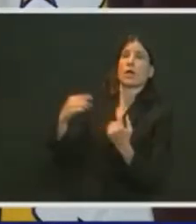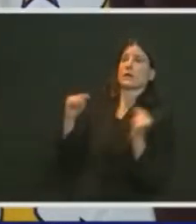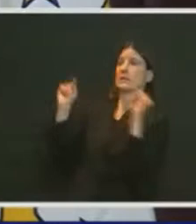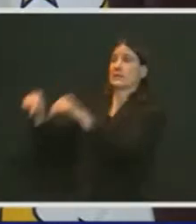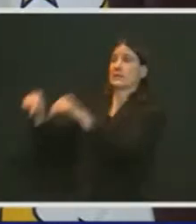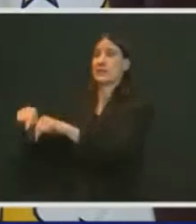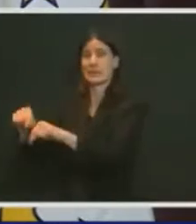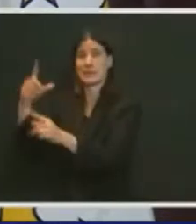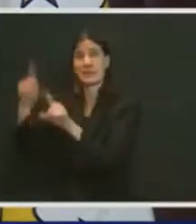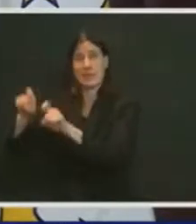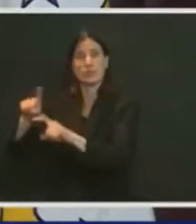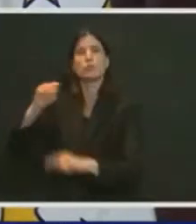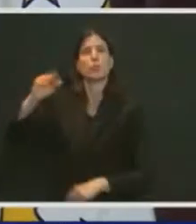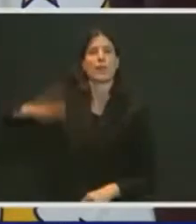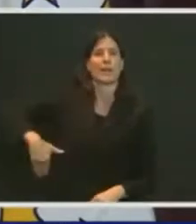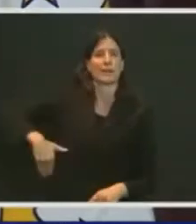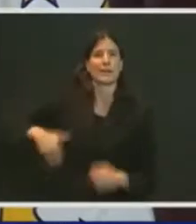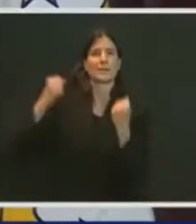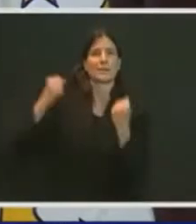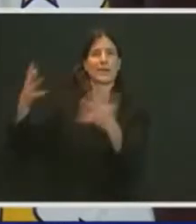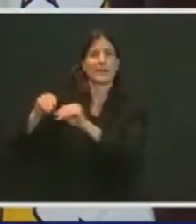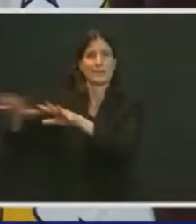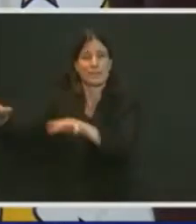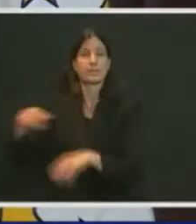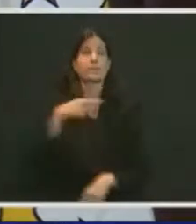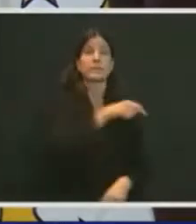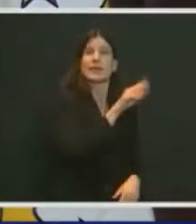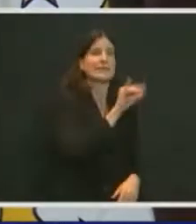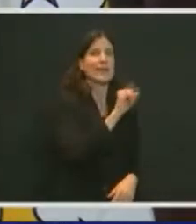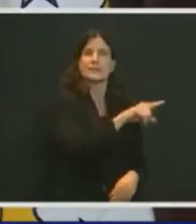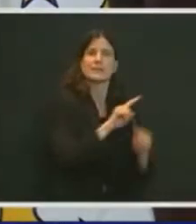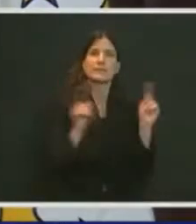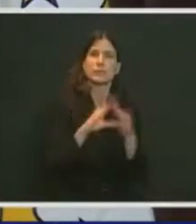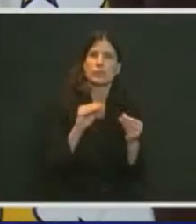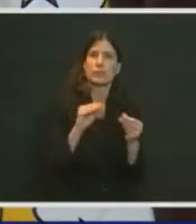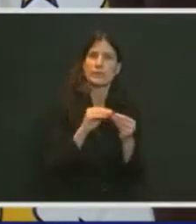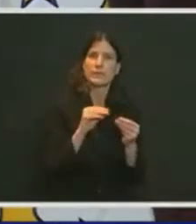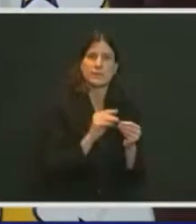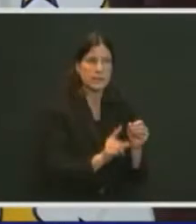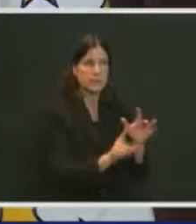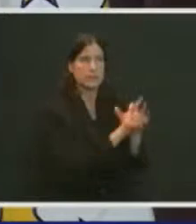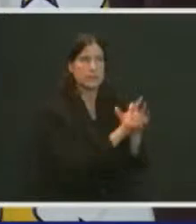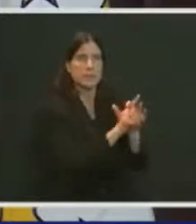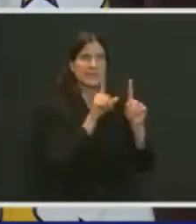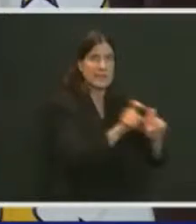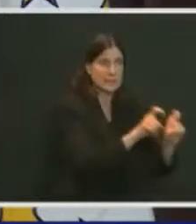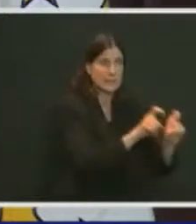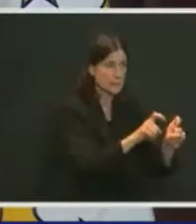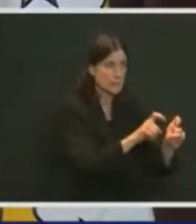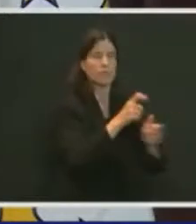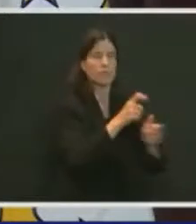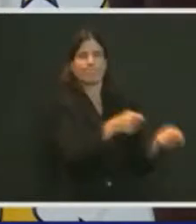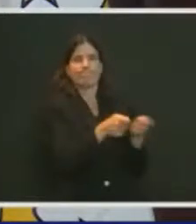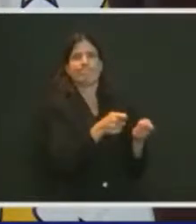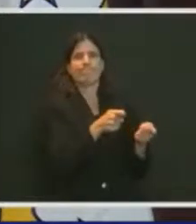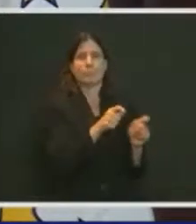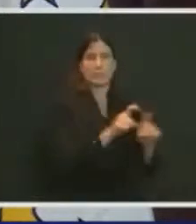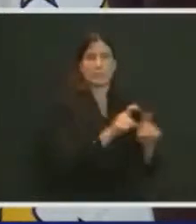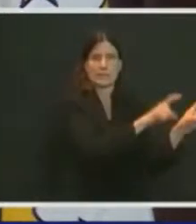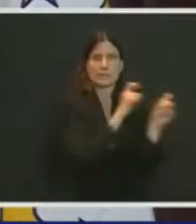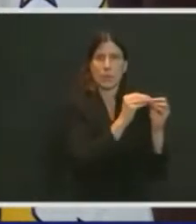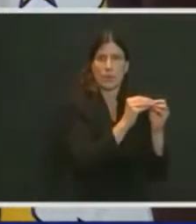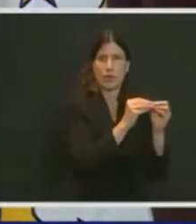forward, as we have been doing in all of the congregate care settings, and we'll get to the place where we're able to assess that for all of the inmates